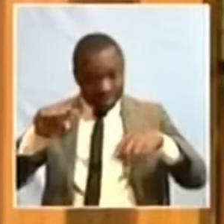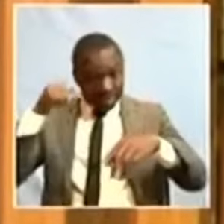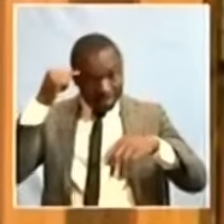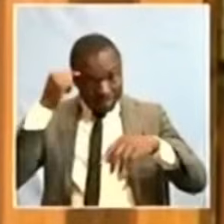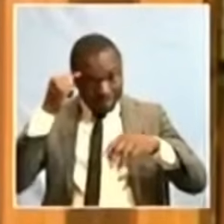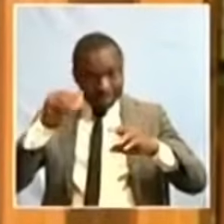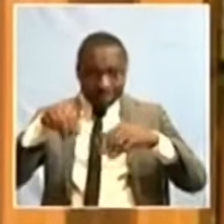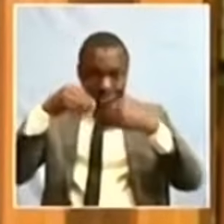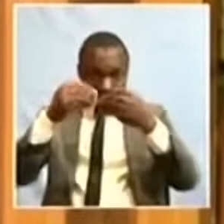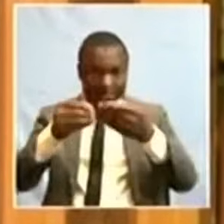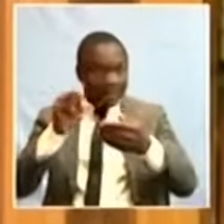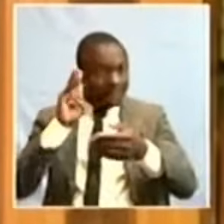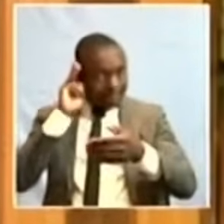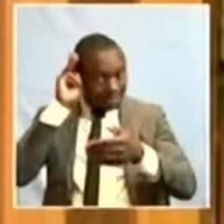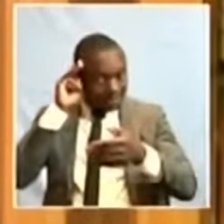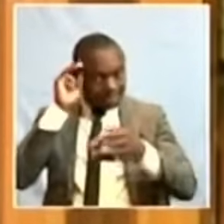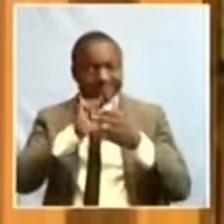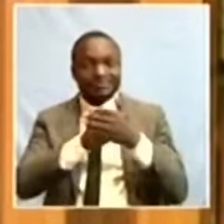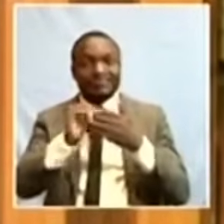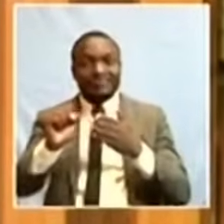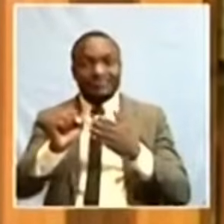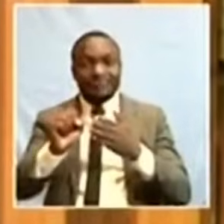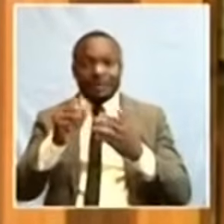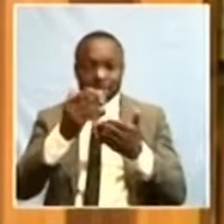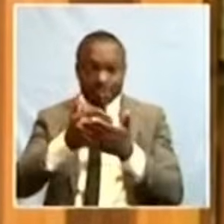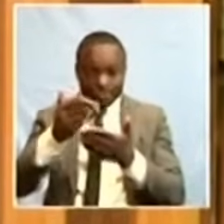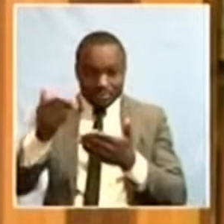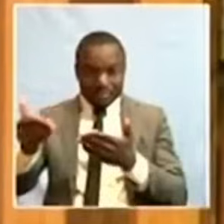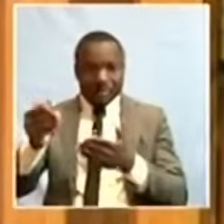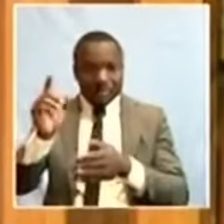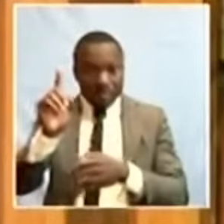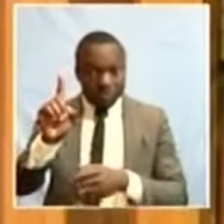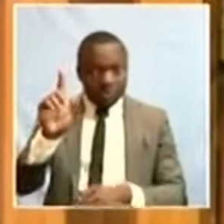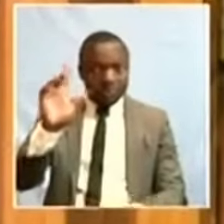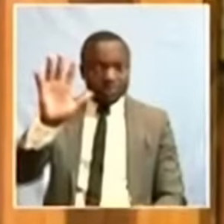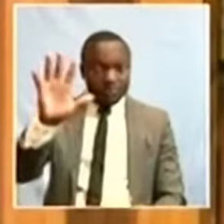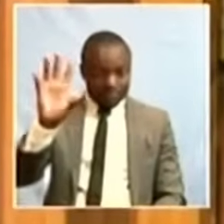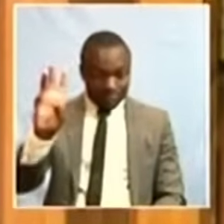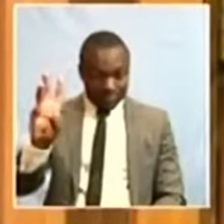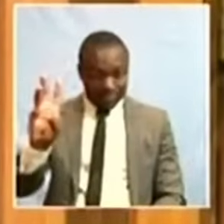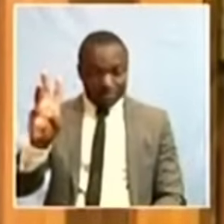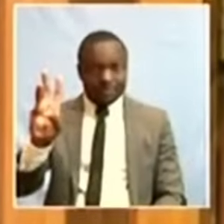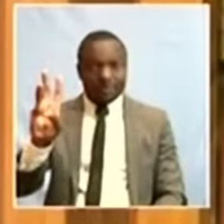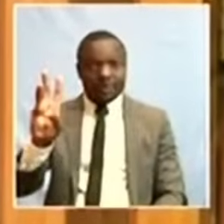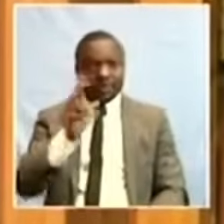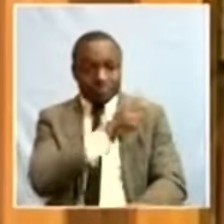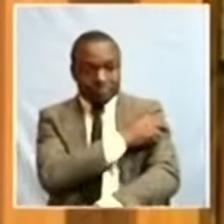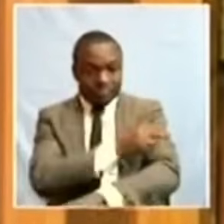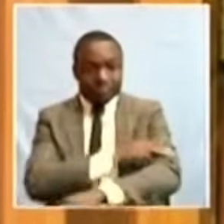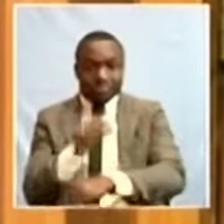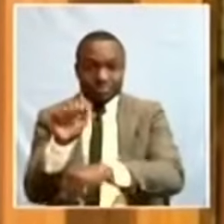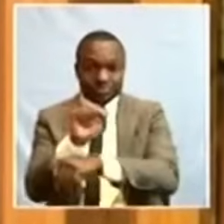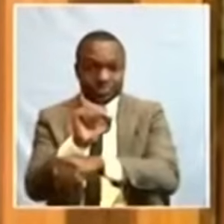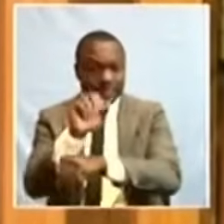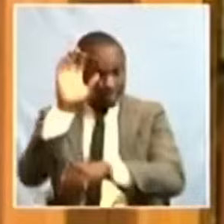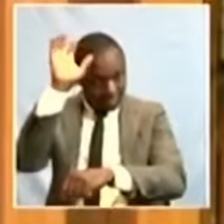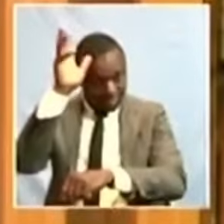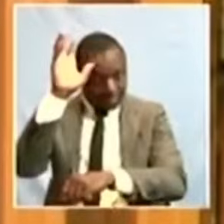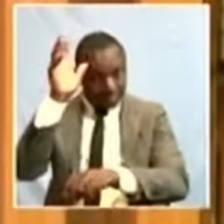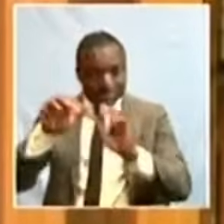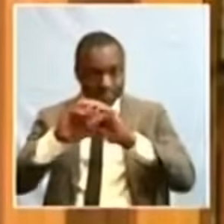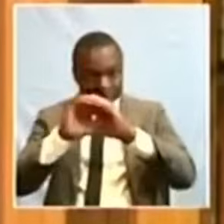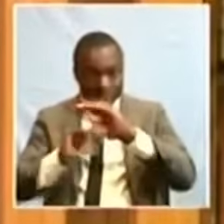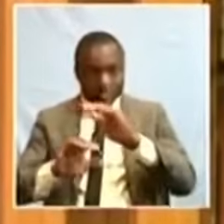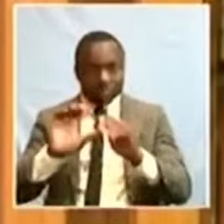did render a ministerial statement on the procurement of 156 ambulances under the Constituency